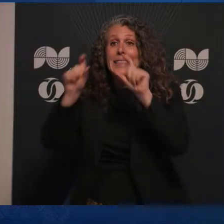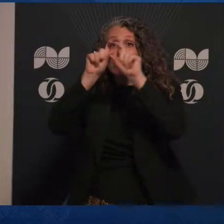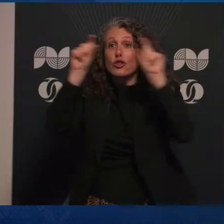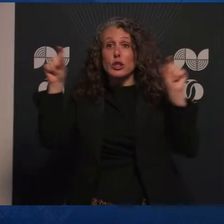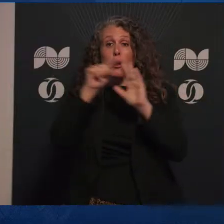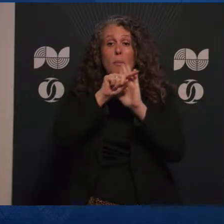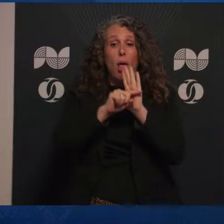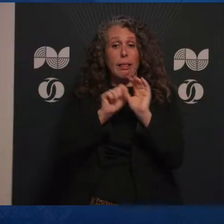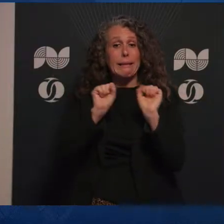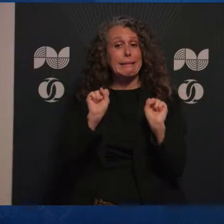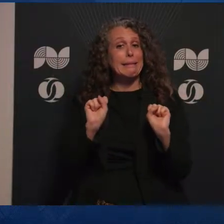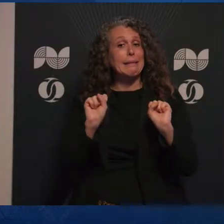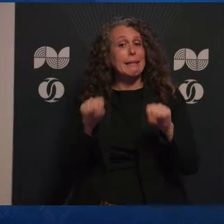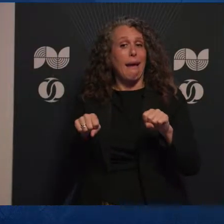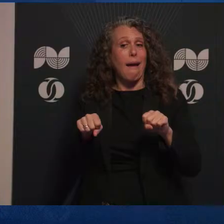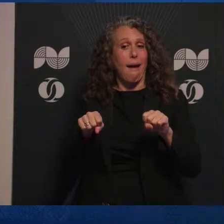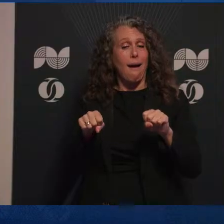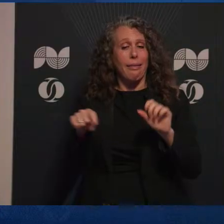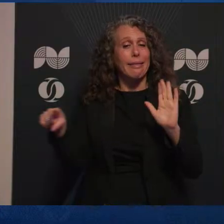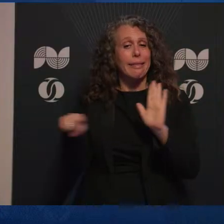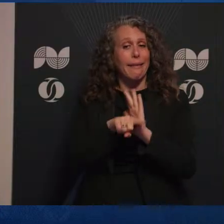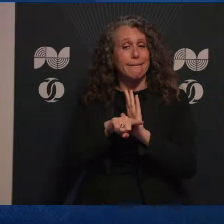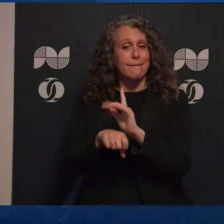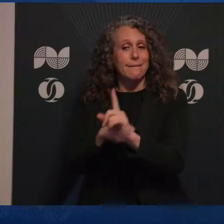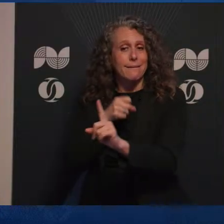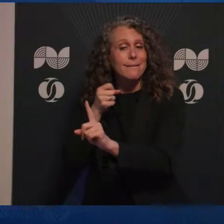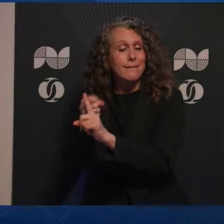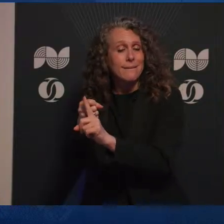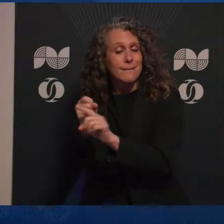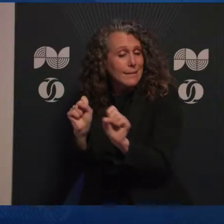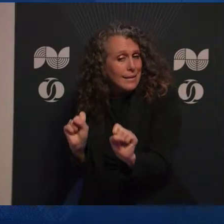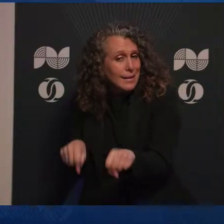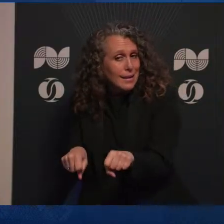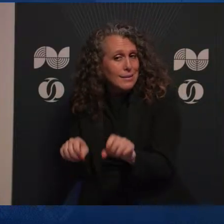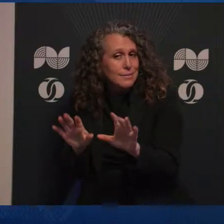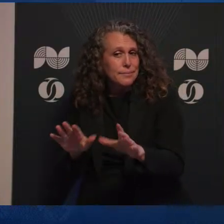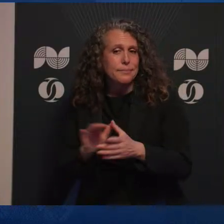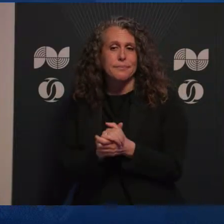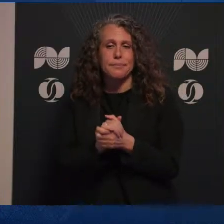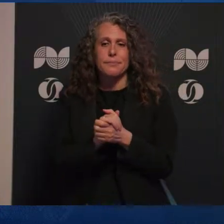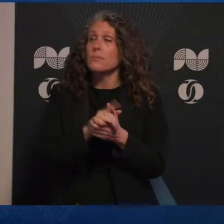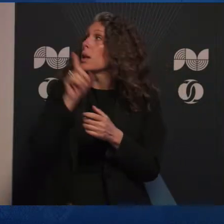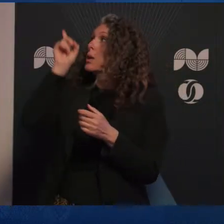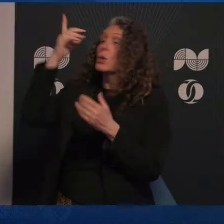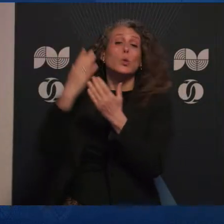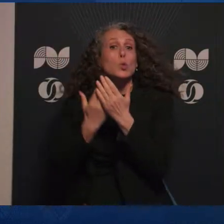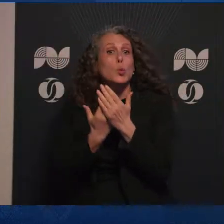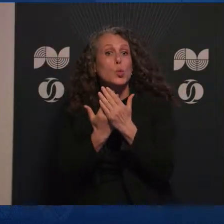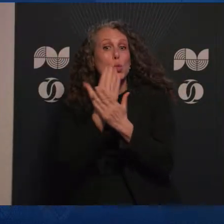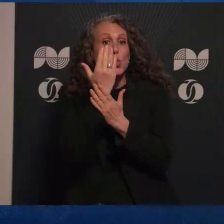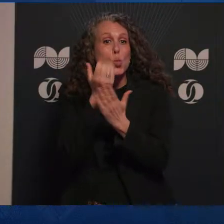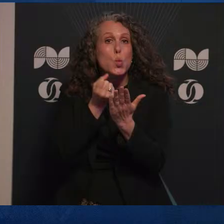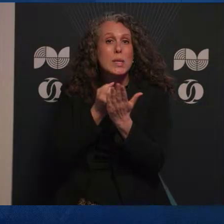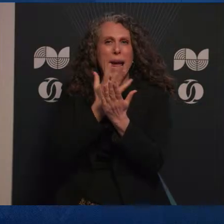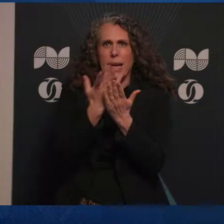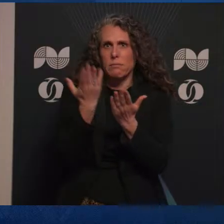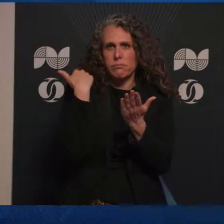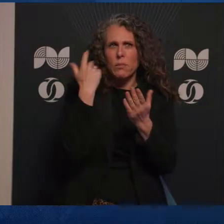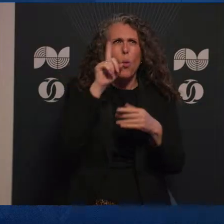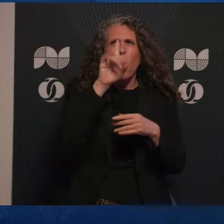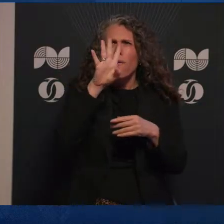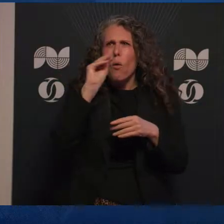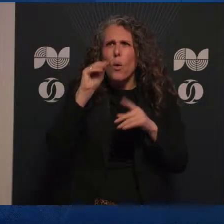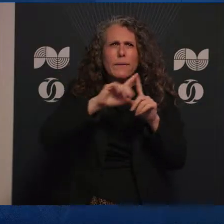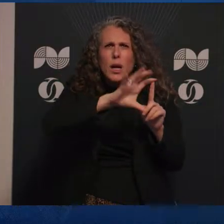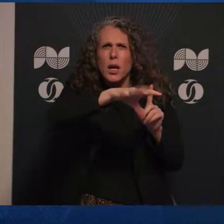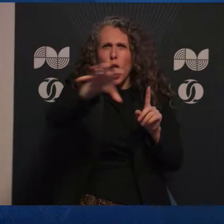policy. For the purposes of our transition report, we collected new data on industrial policies for 140 countries,